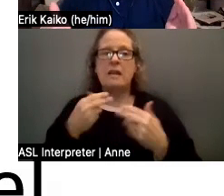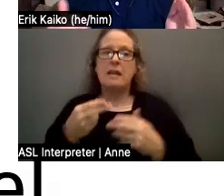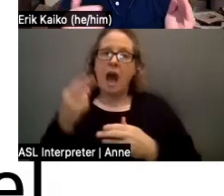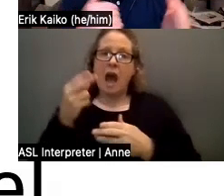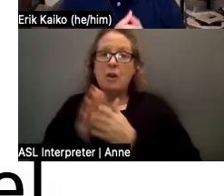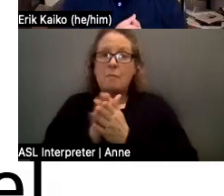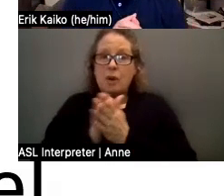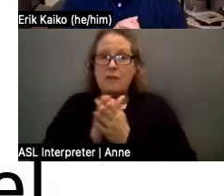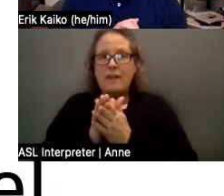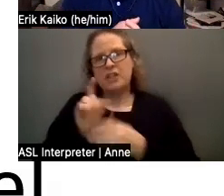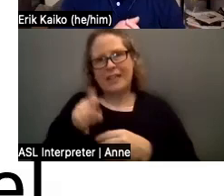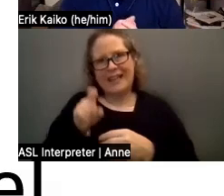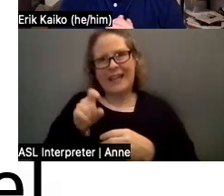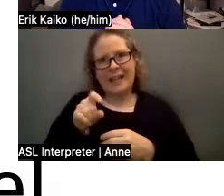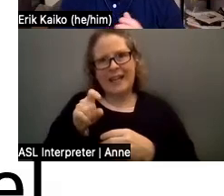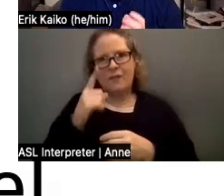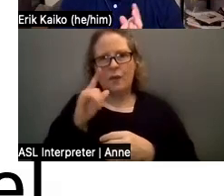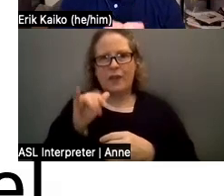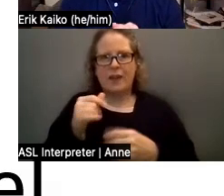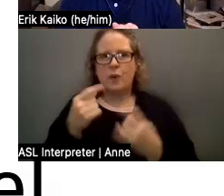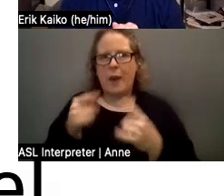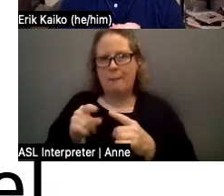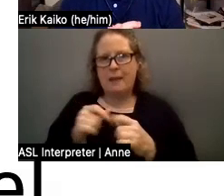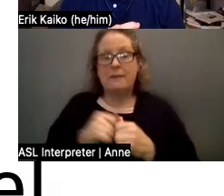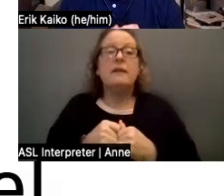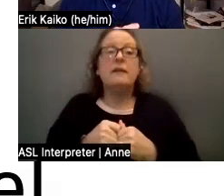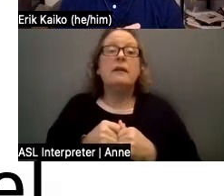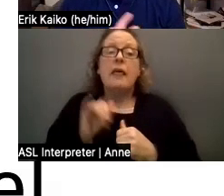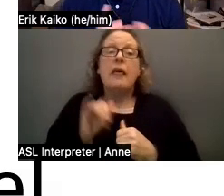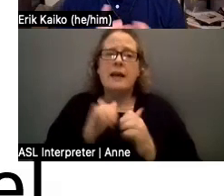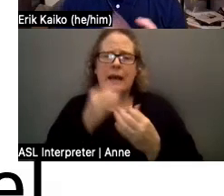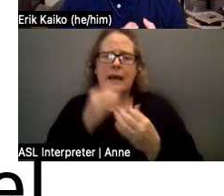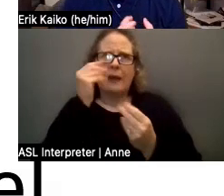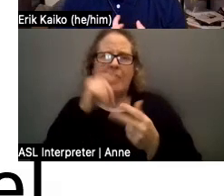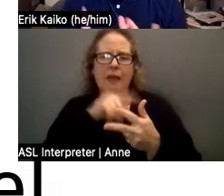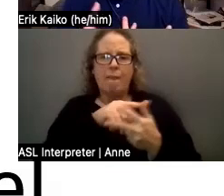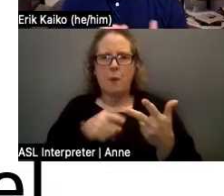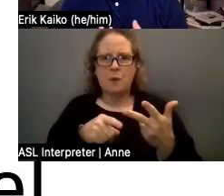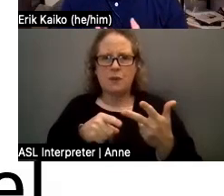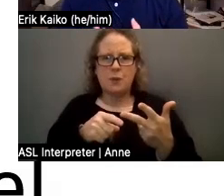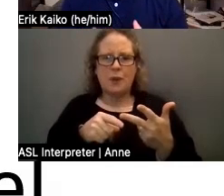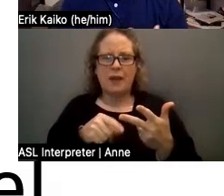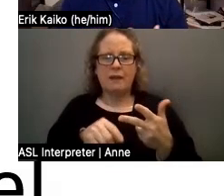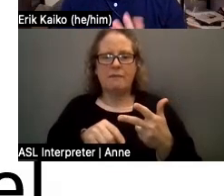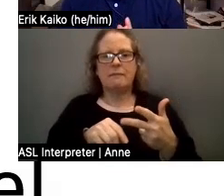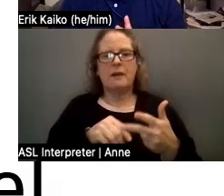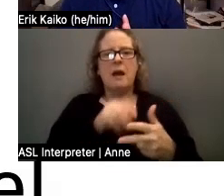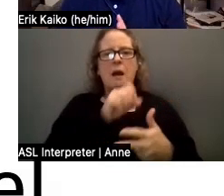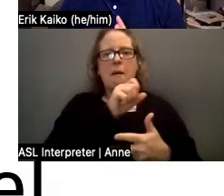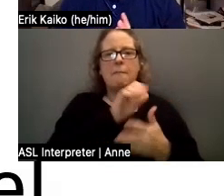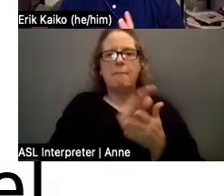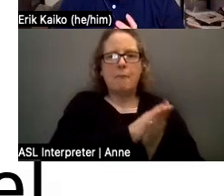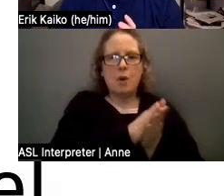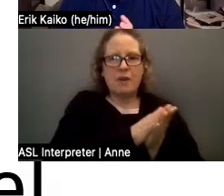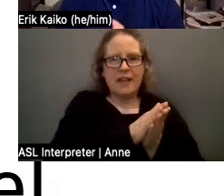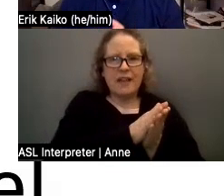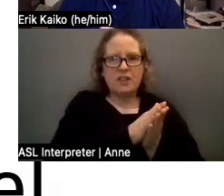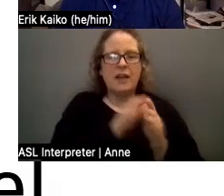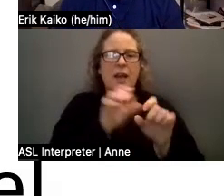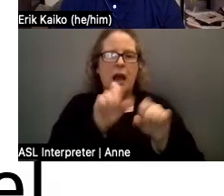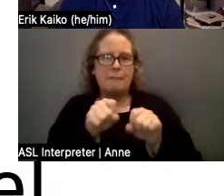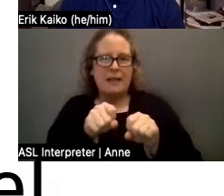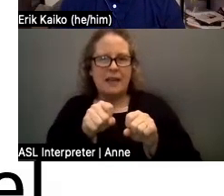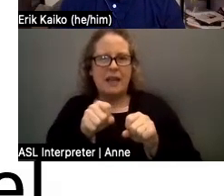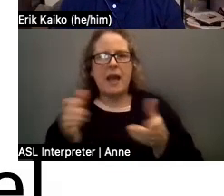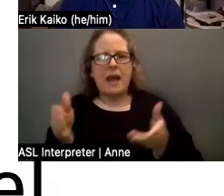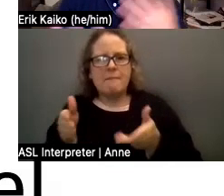sort of. So that's kind of how we think about how these three elements, motivation, ability, prompts, work together